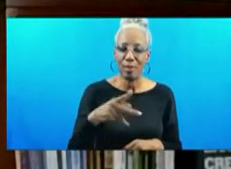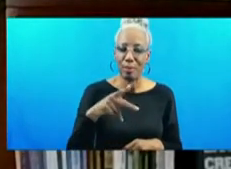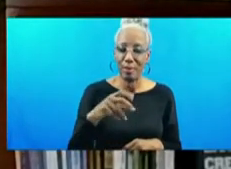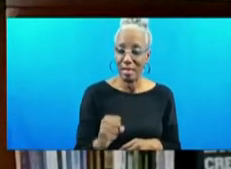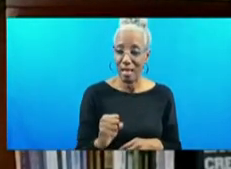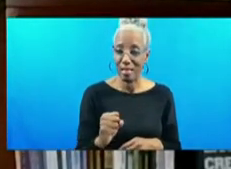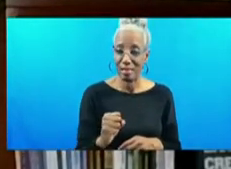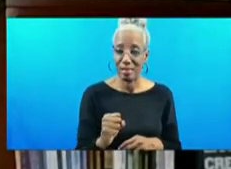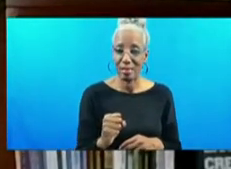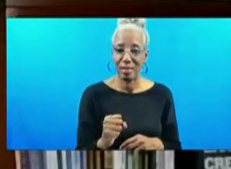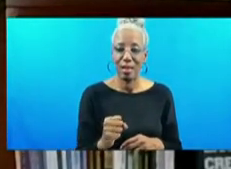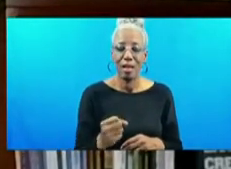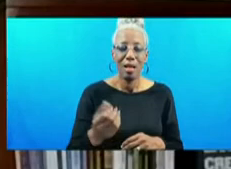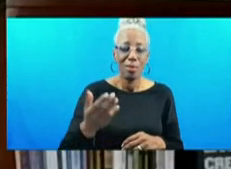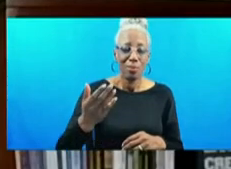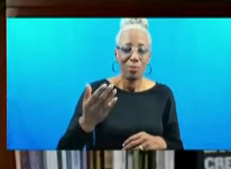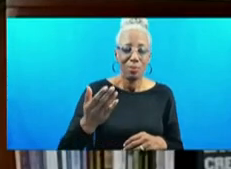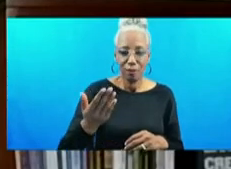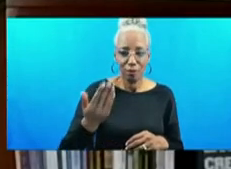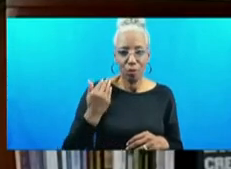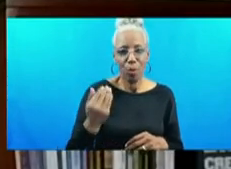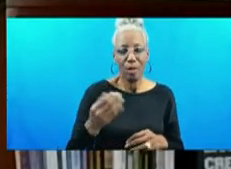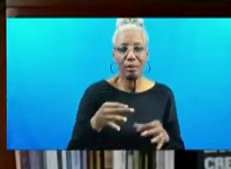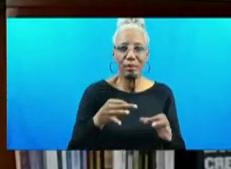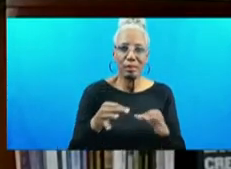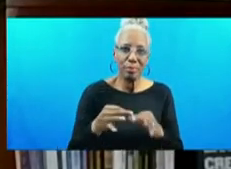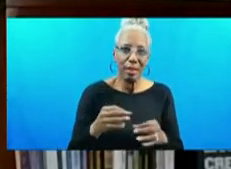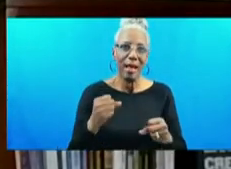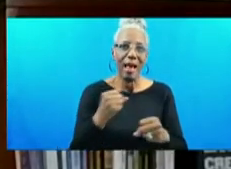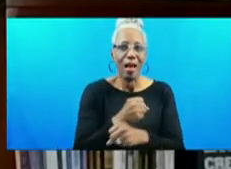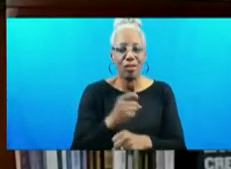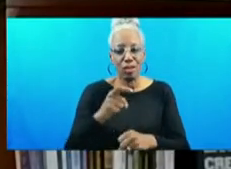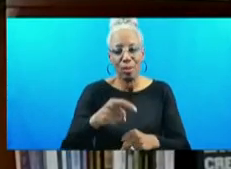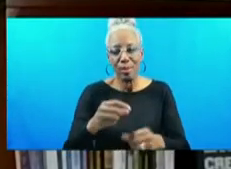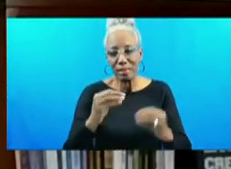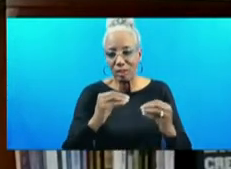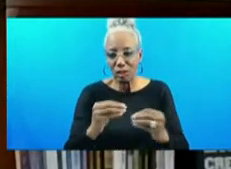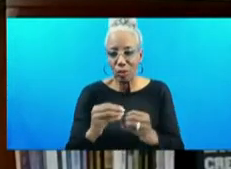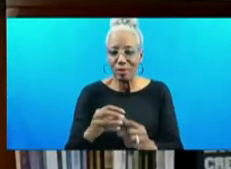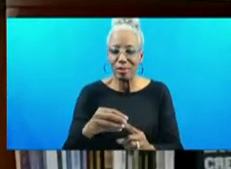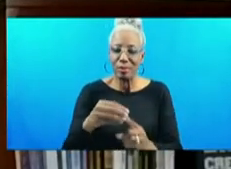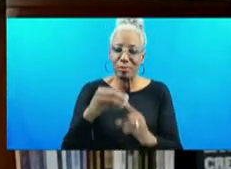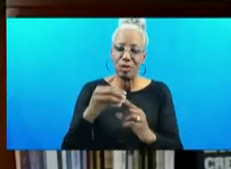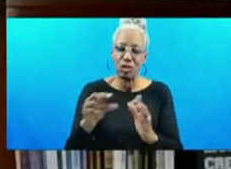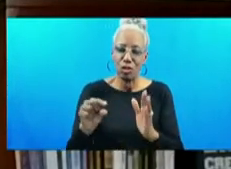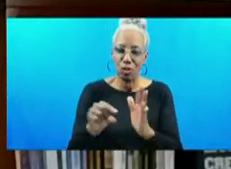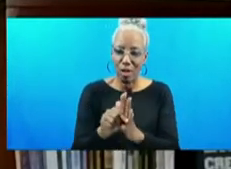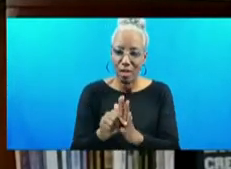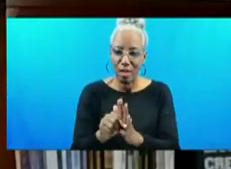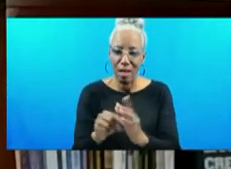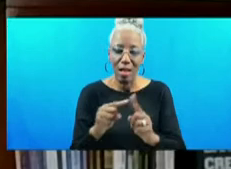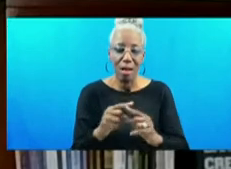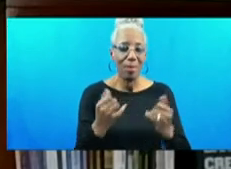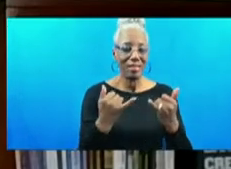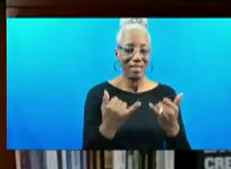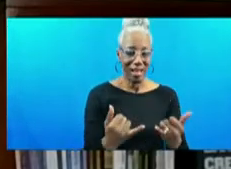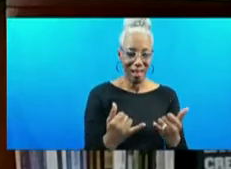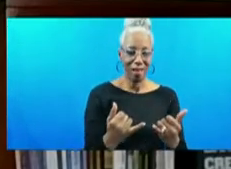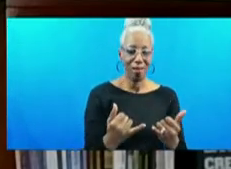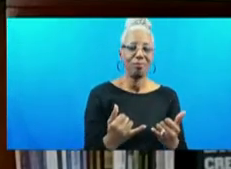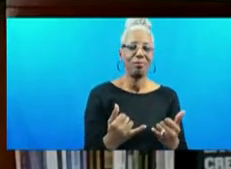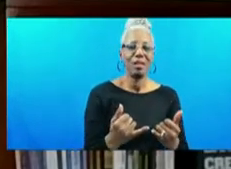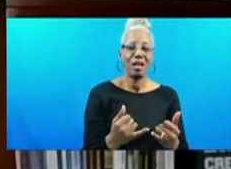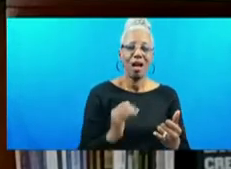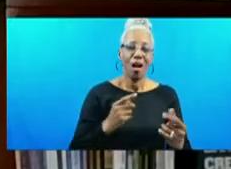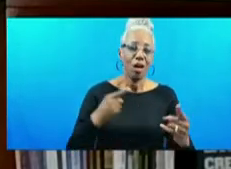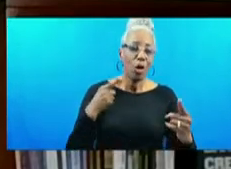we say that our goal is that students are to be successful in completing algebra in seventh, eighth, or ninth grade. So it's not